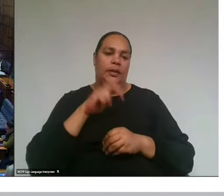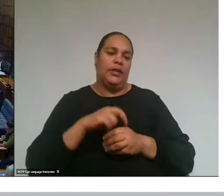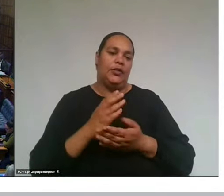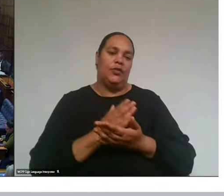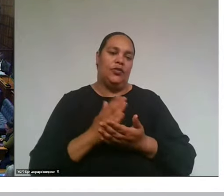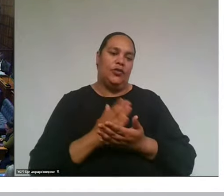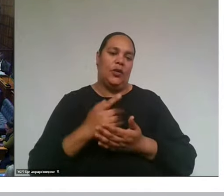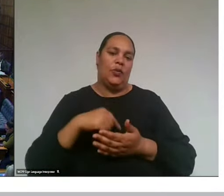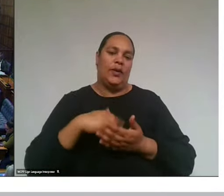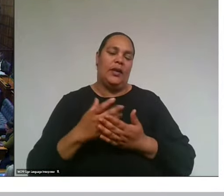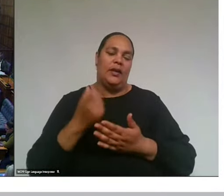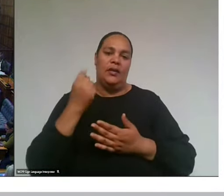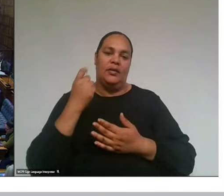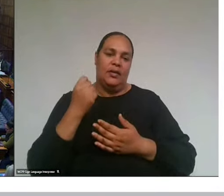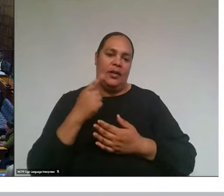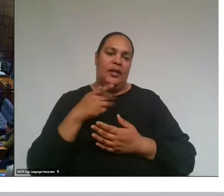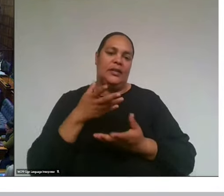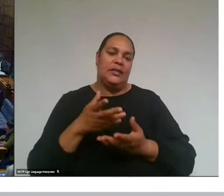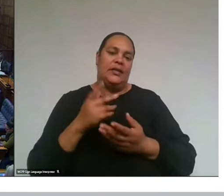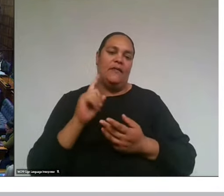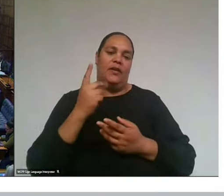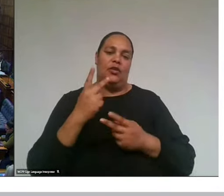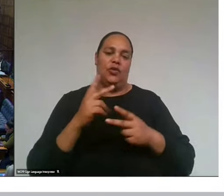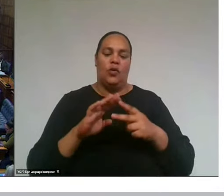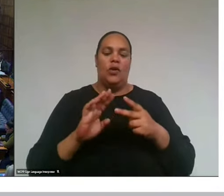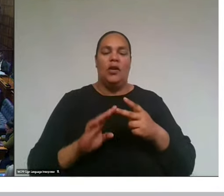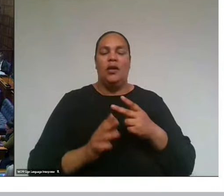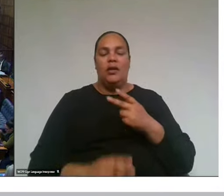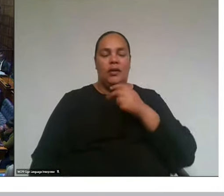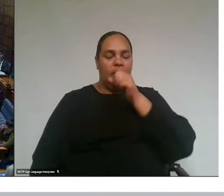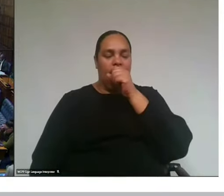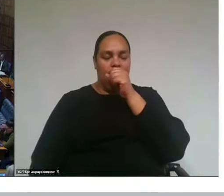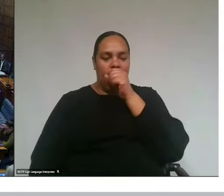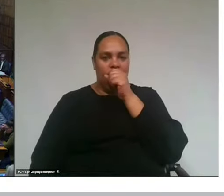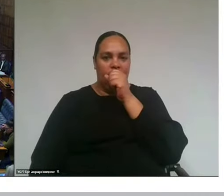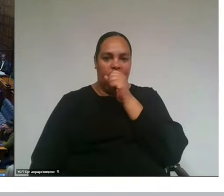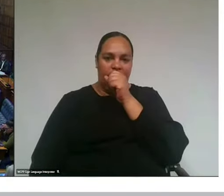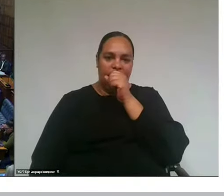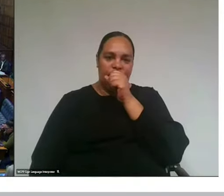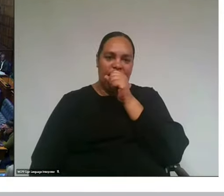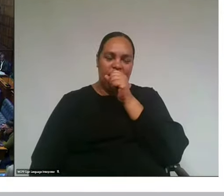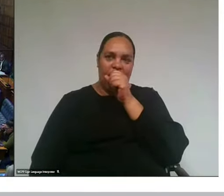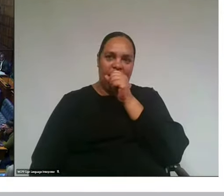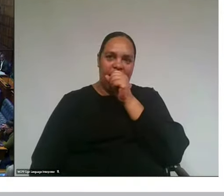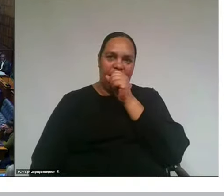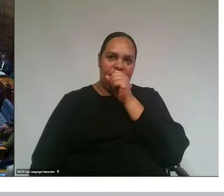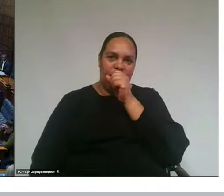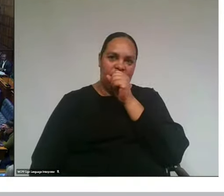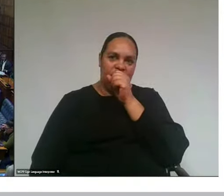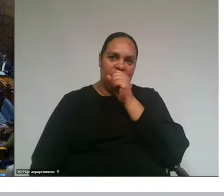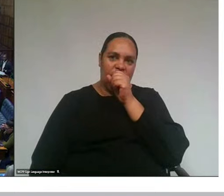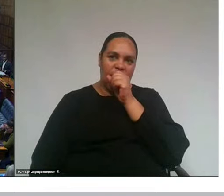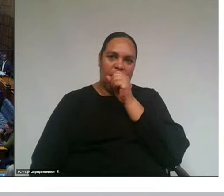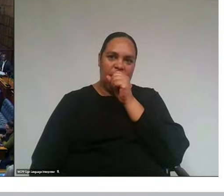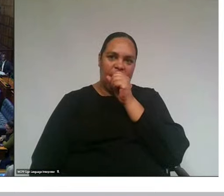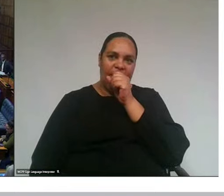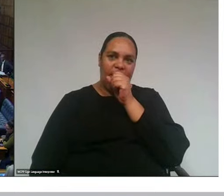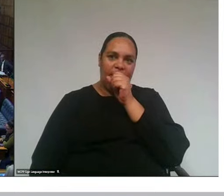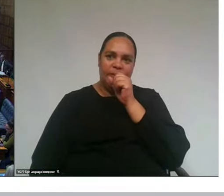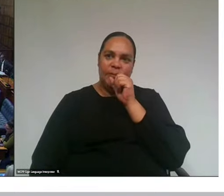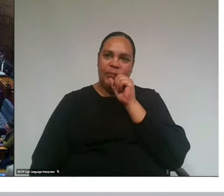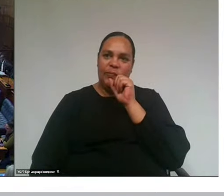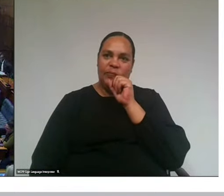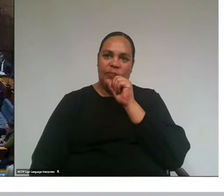us so that we understand those are the first two chair thank you very much very much I recognize me